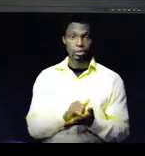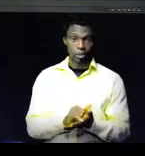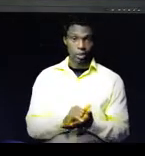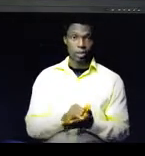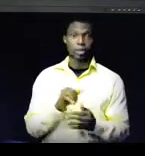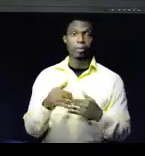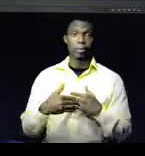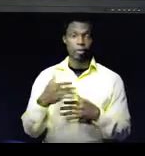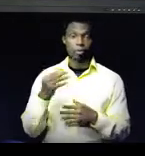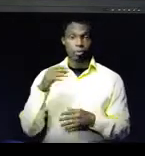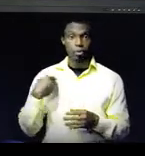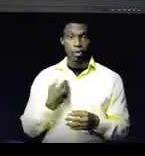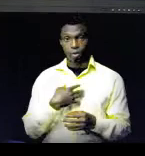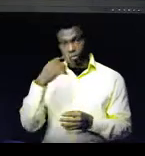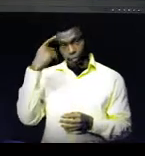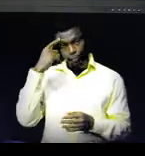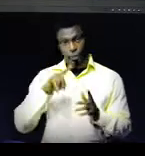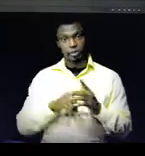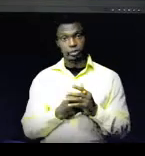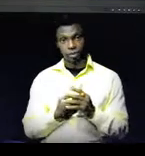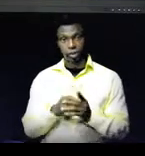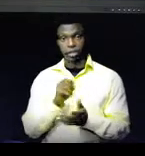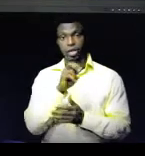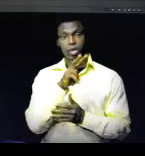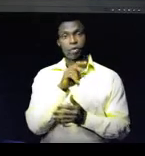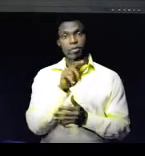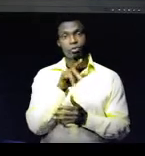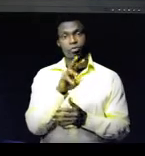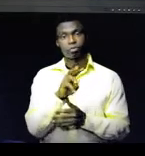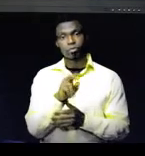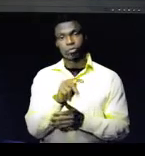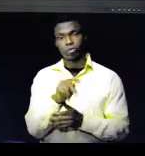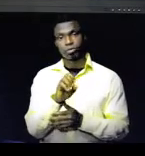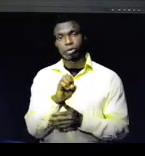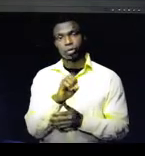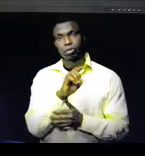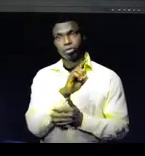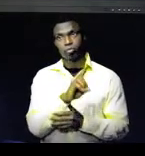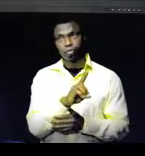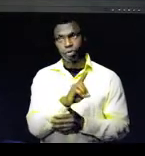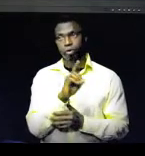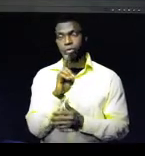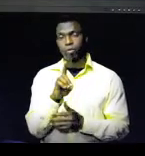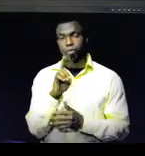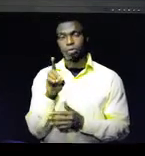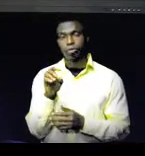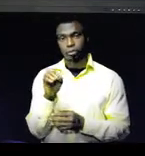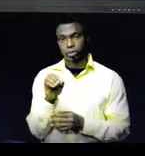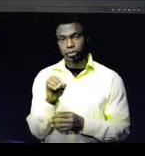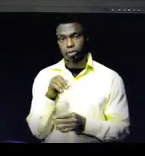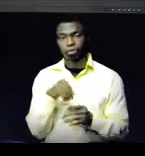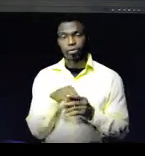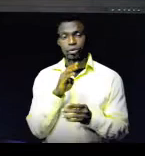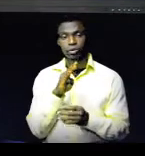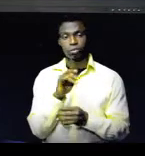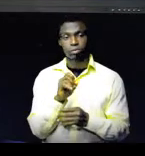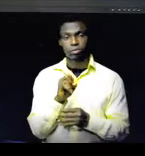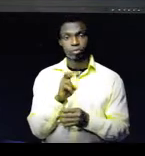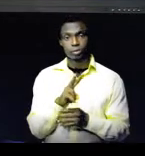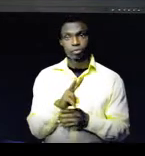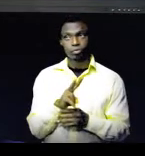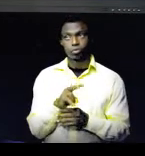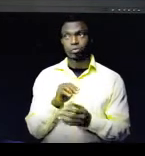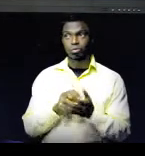first example, which says, evaluate 1110 in base 2 minus